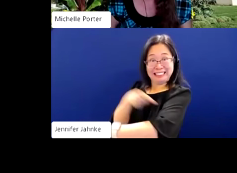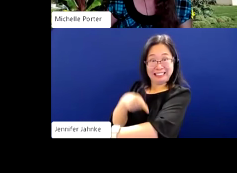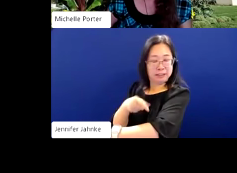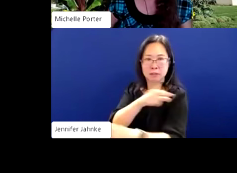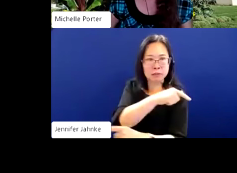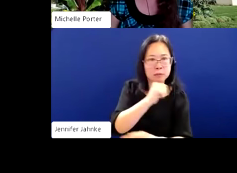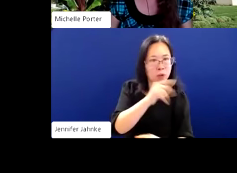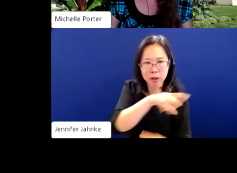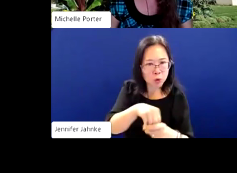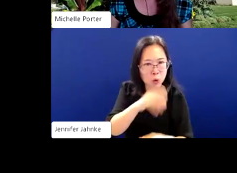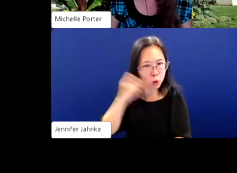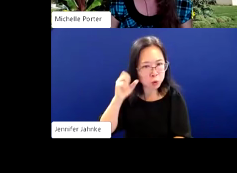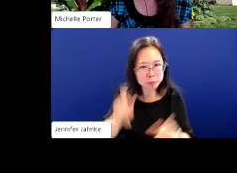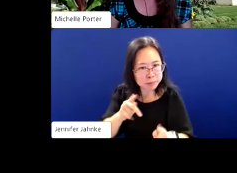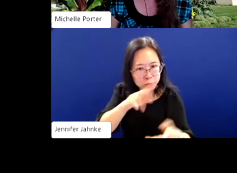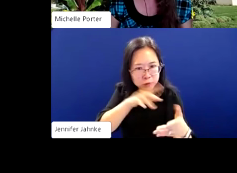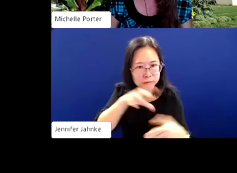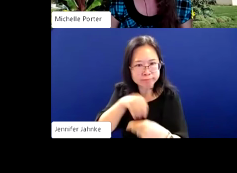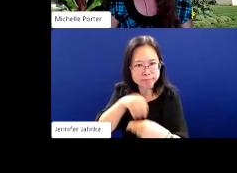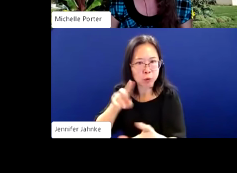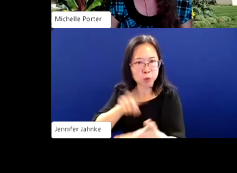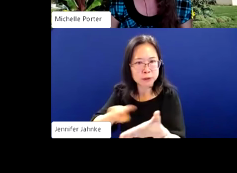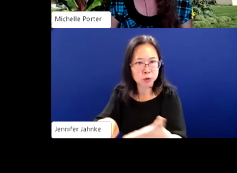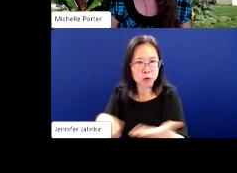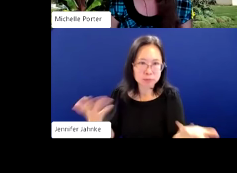include older individuals.